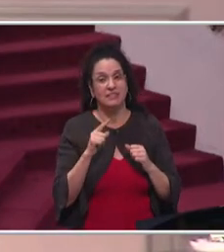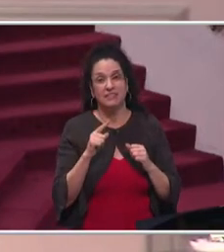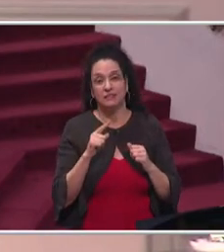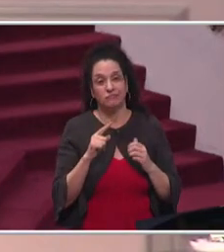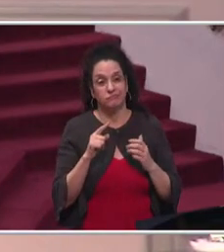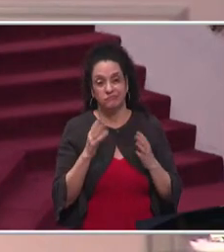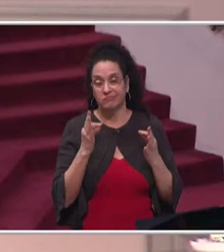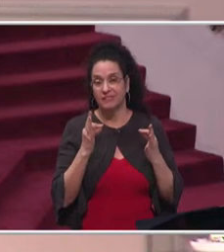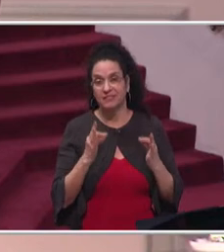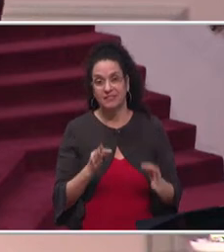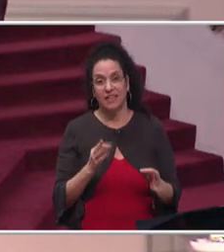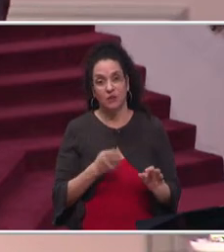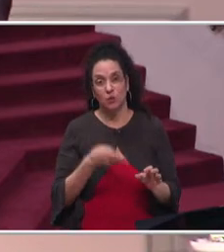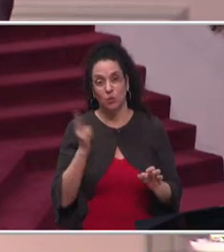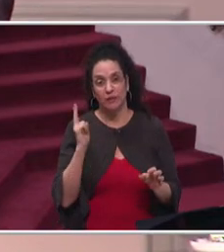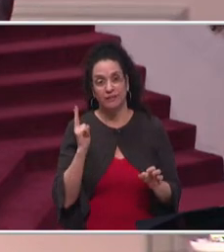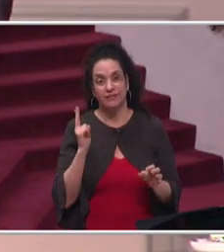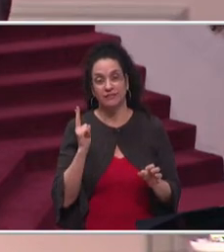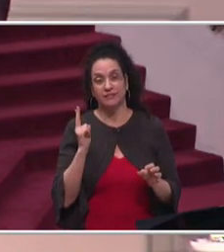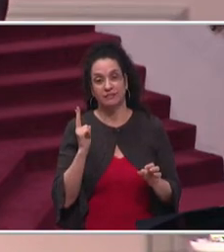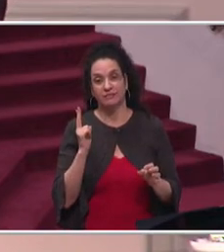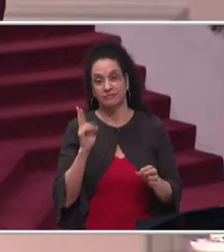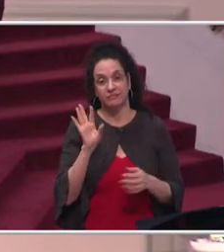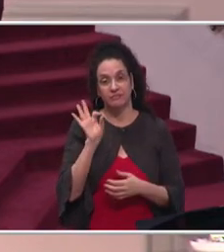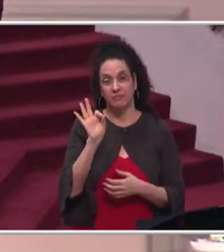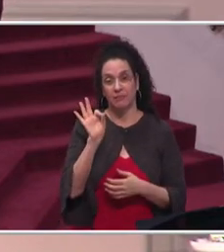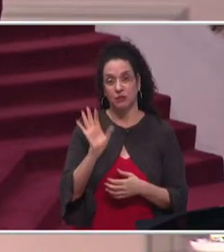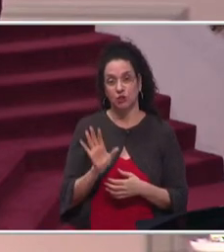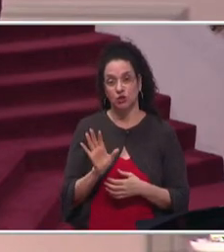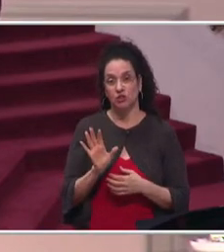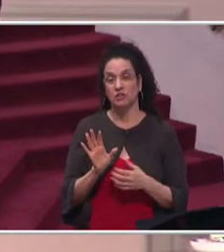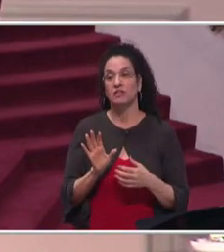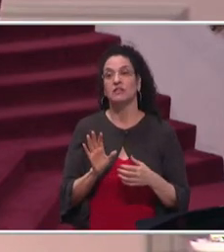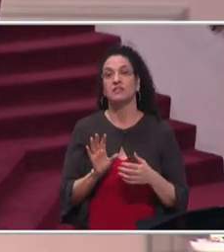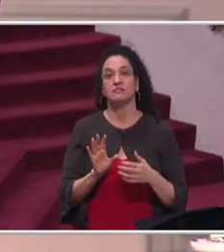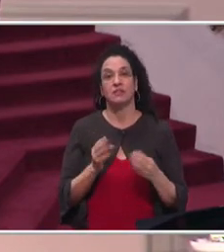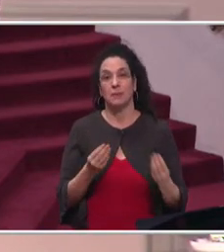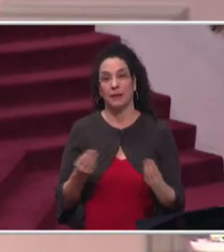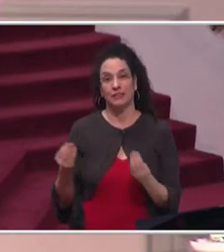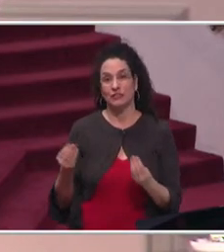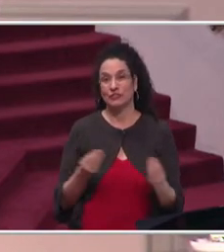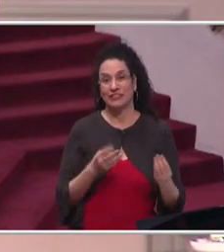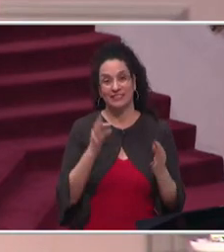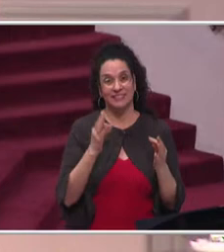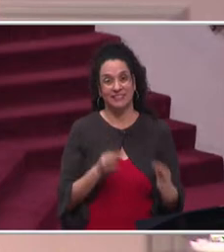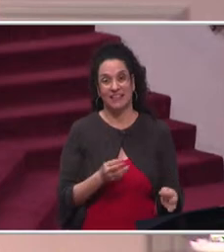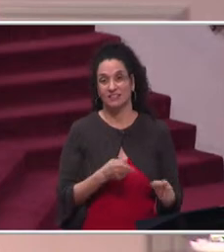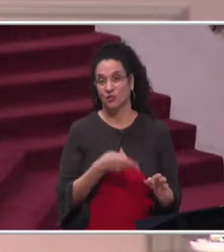ministry. But then God did not walk away from him.